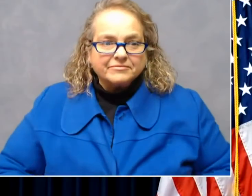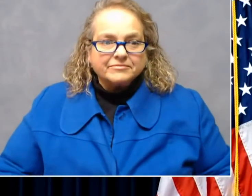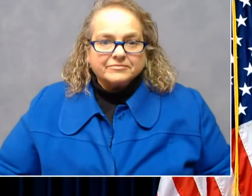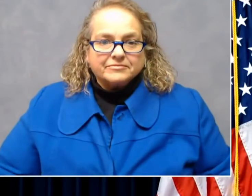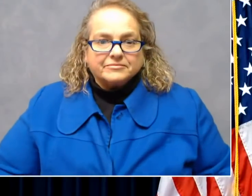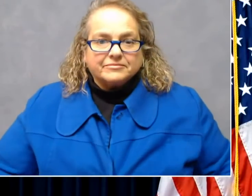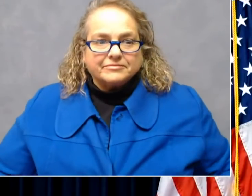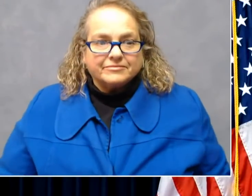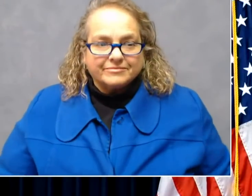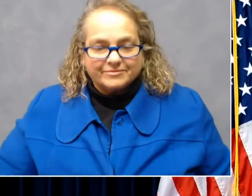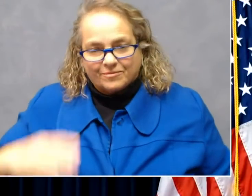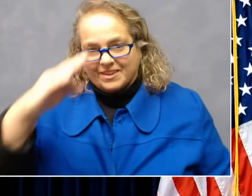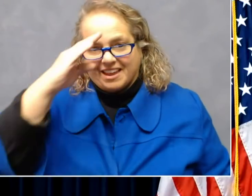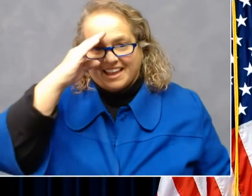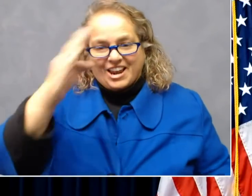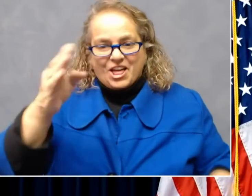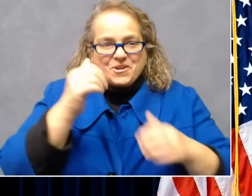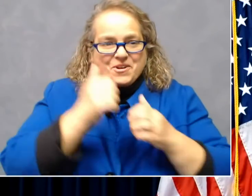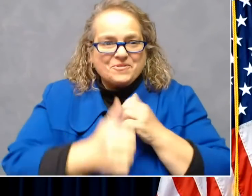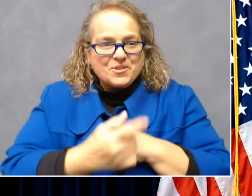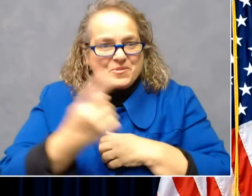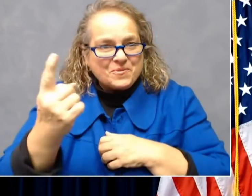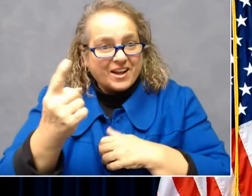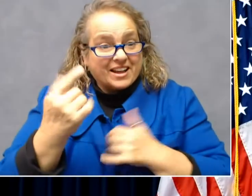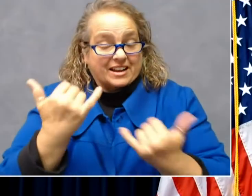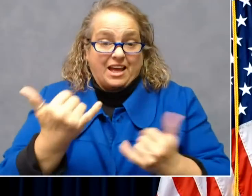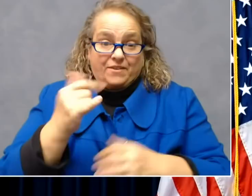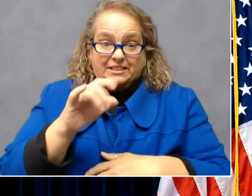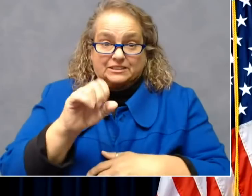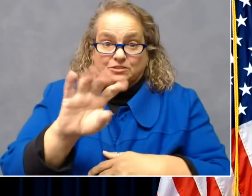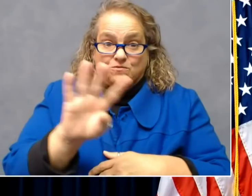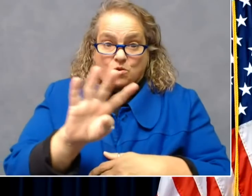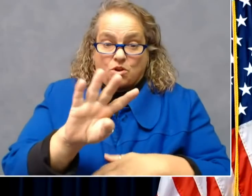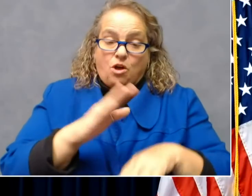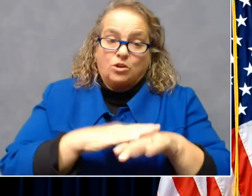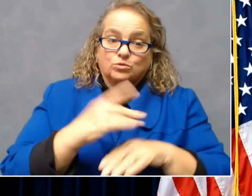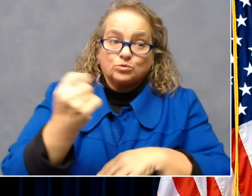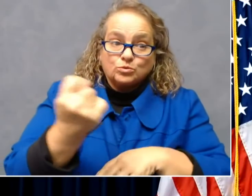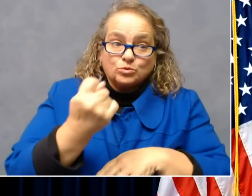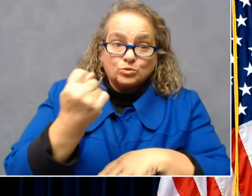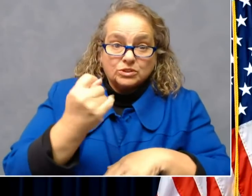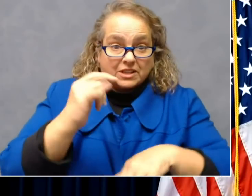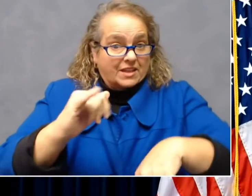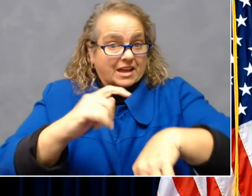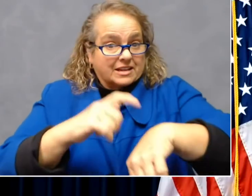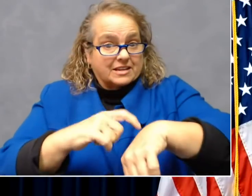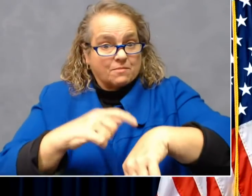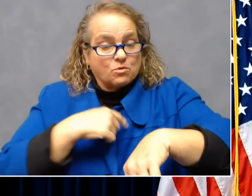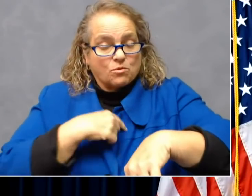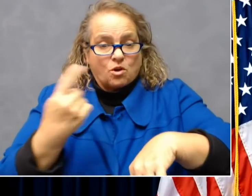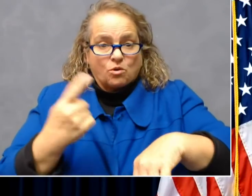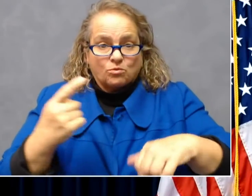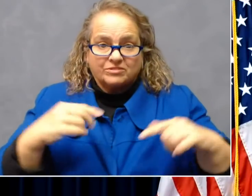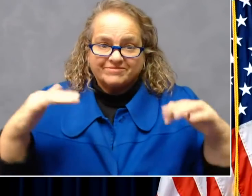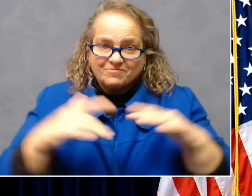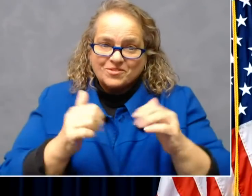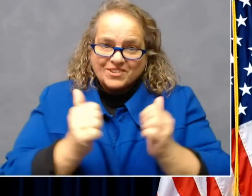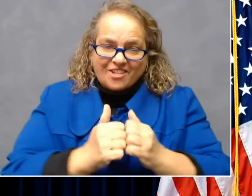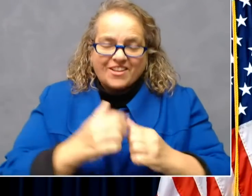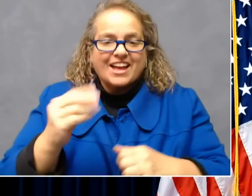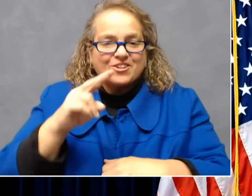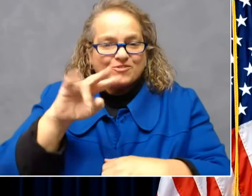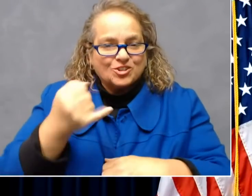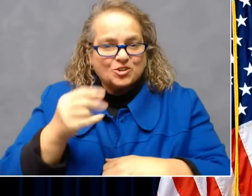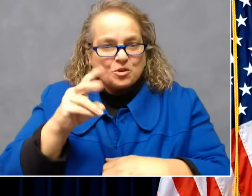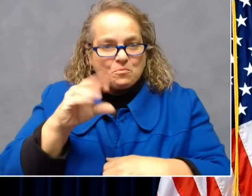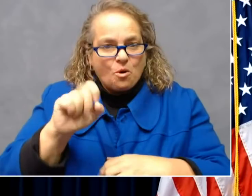Hi, everybody. It is 4 o'clock on Tuesday. That time we come together for Virginia Moore to remind us that we're going to get